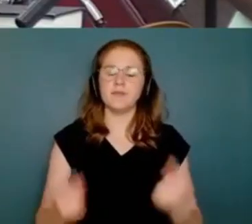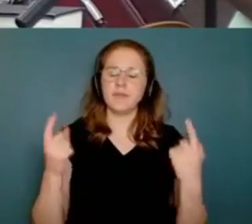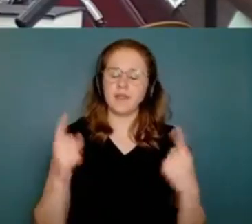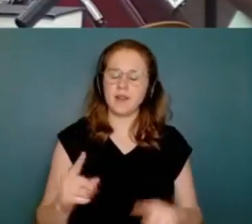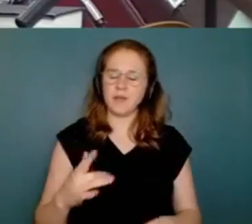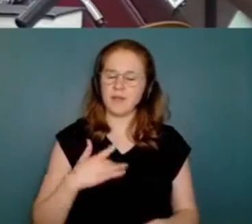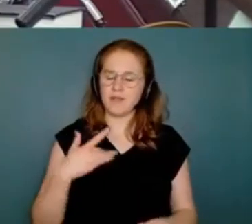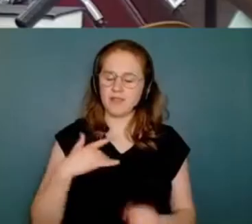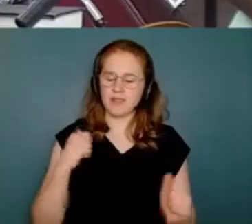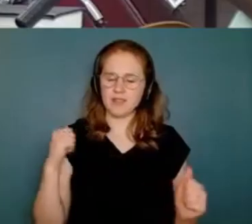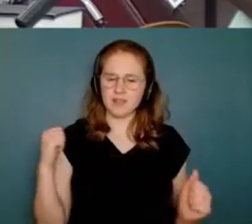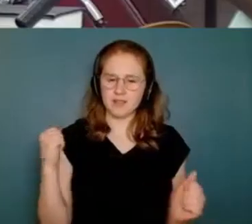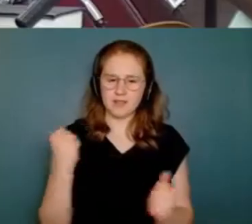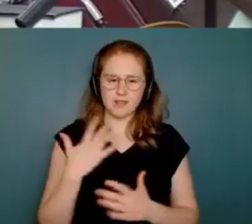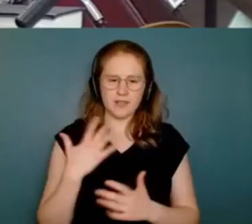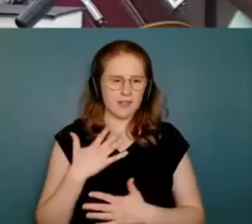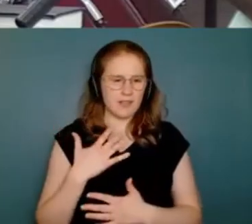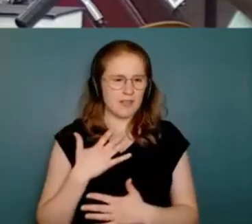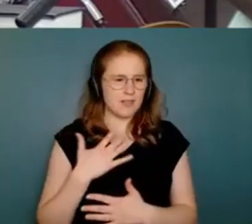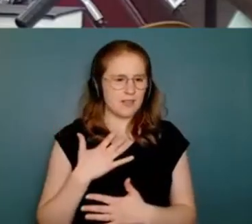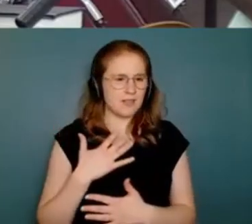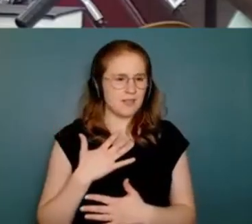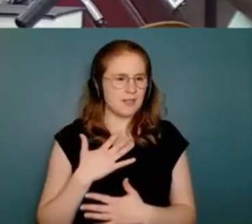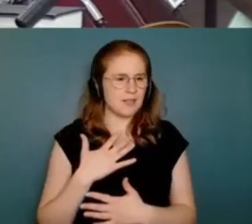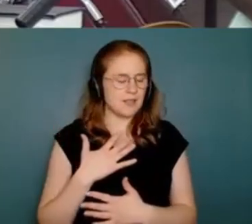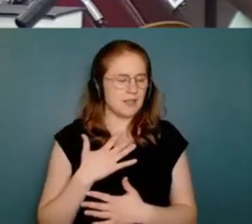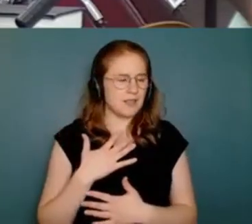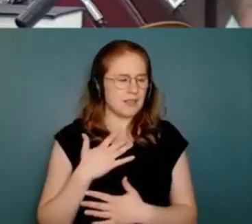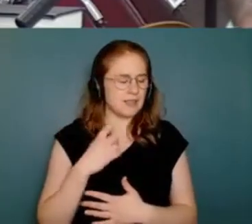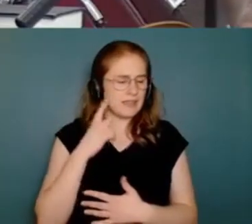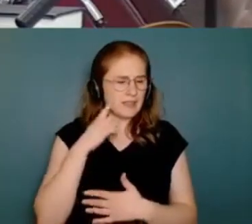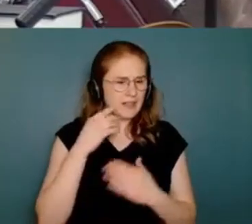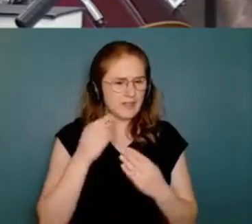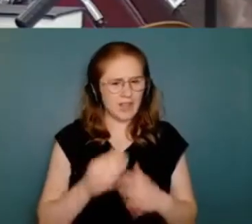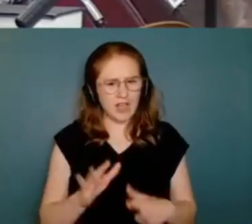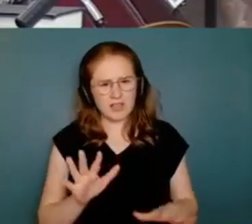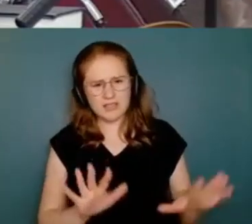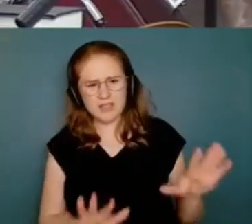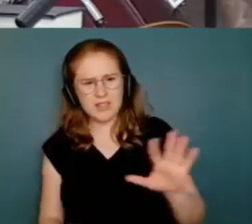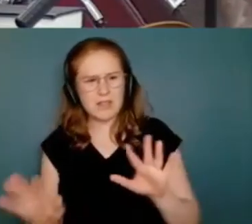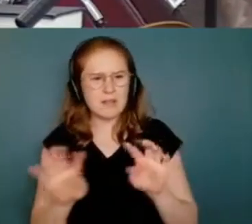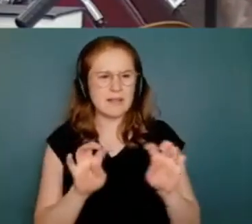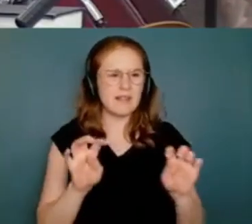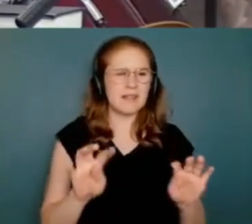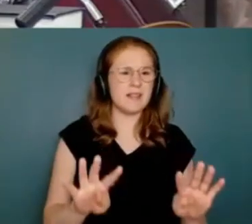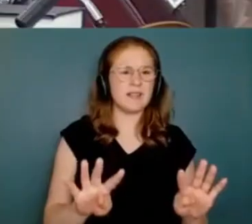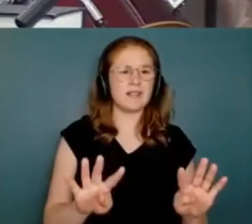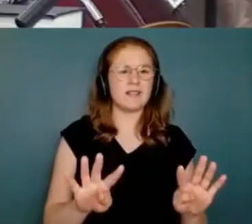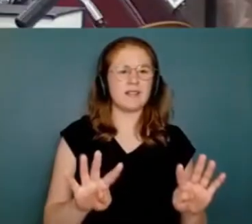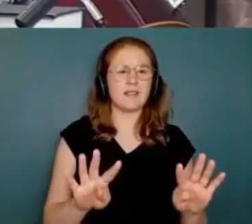When I feel afraid, when I think I've lost my way,